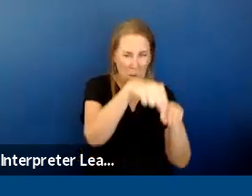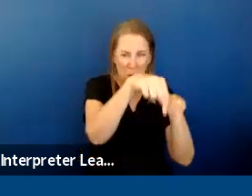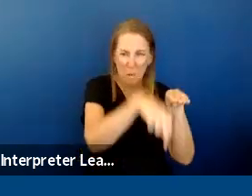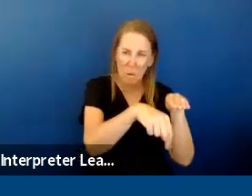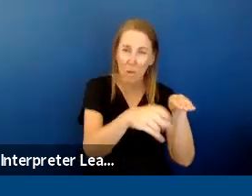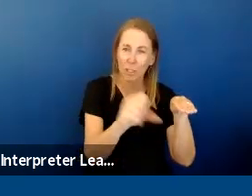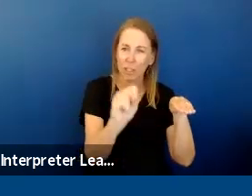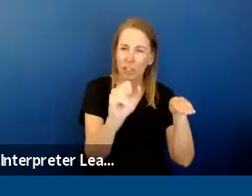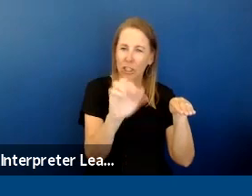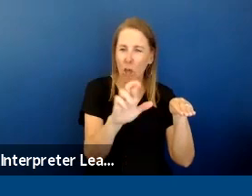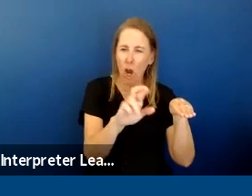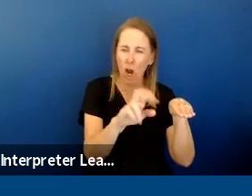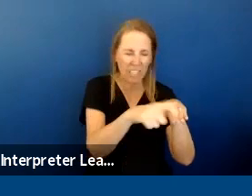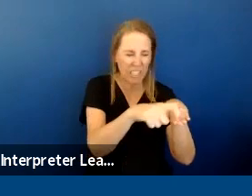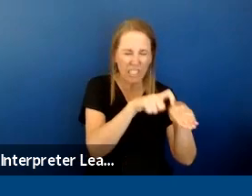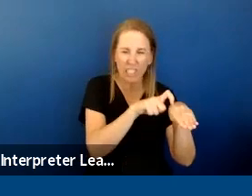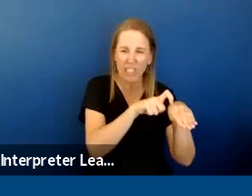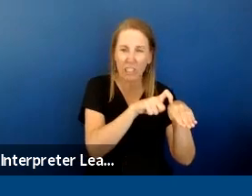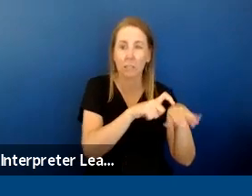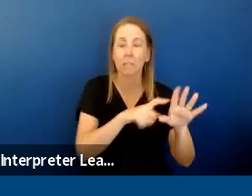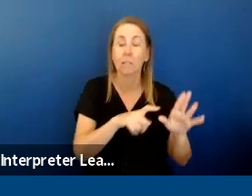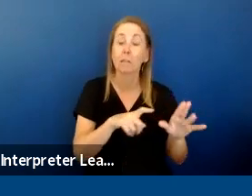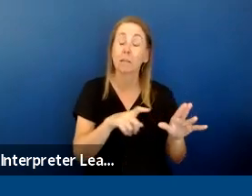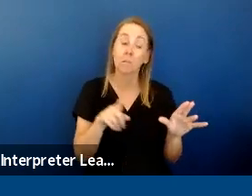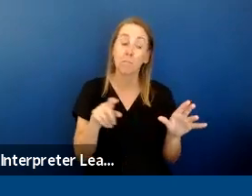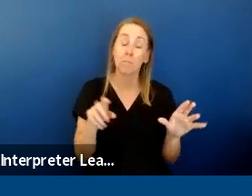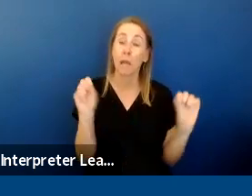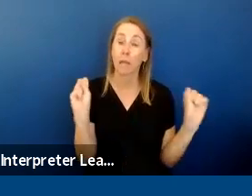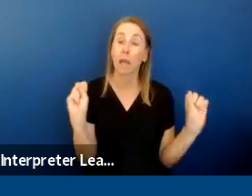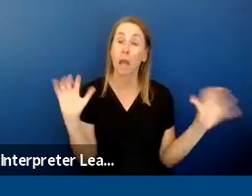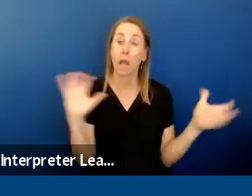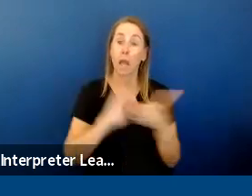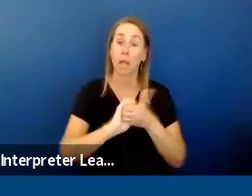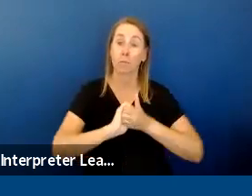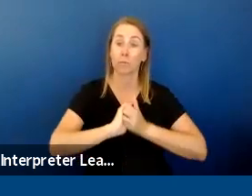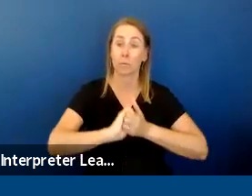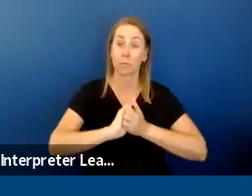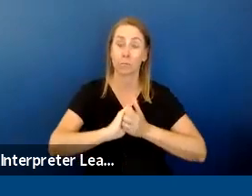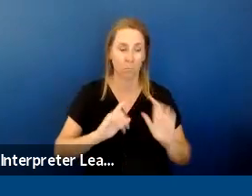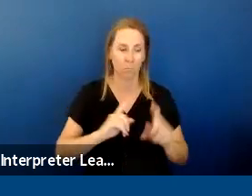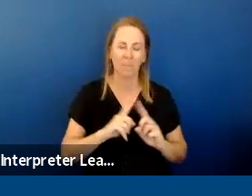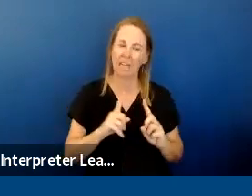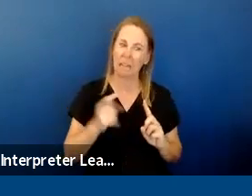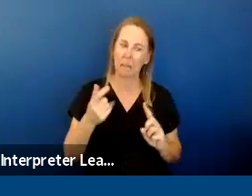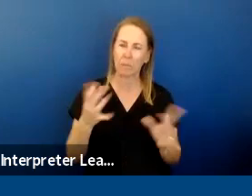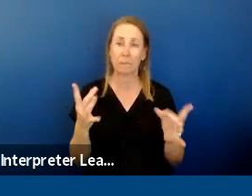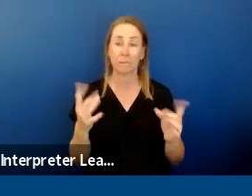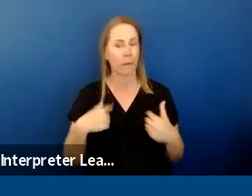vegetation is compromised, it's burned down, and I'm not a soil scientist, but it is burned down all the way to barren